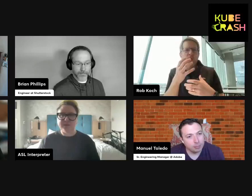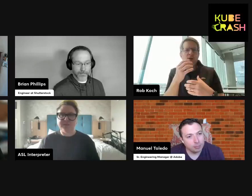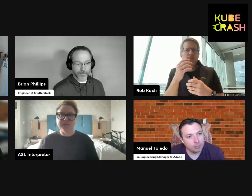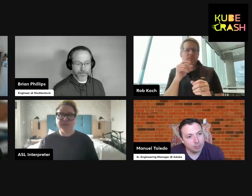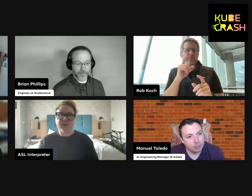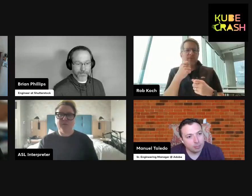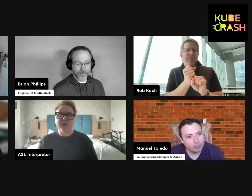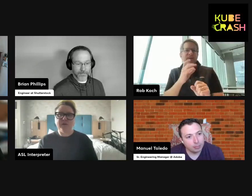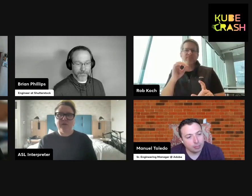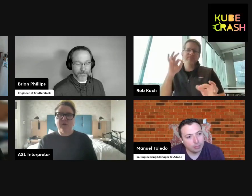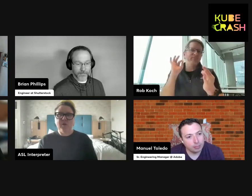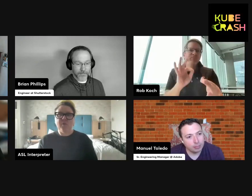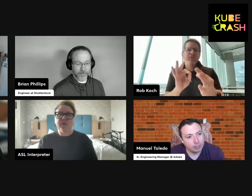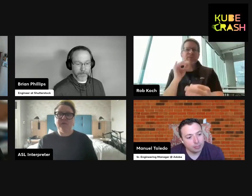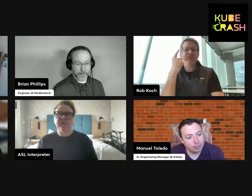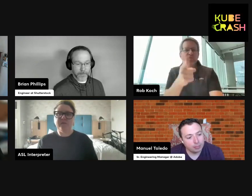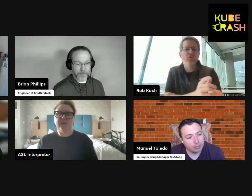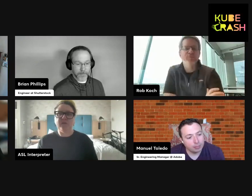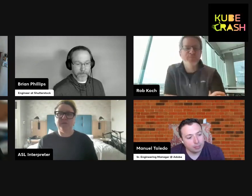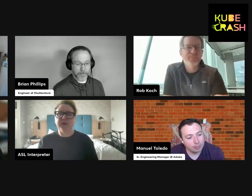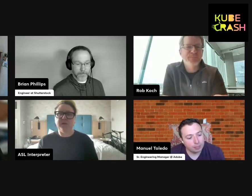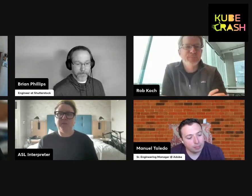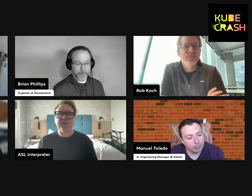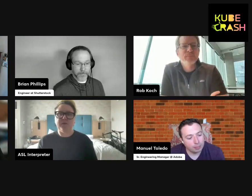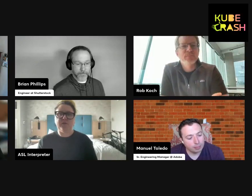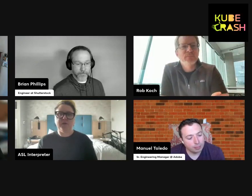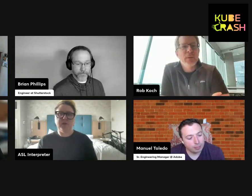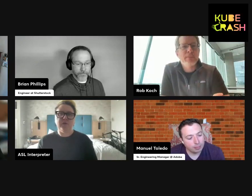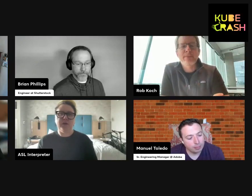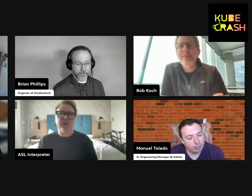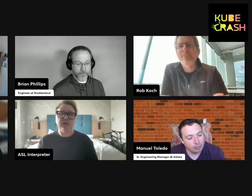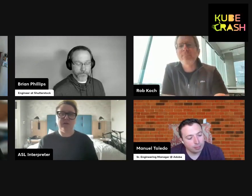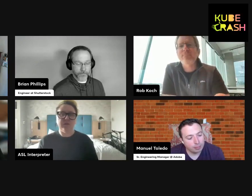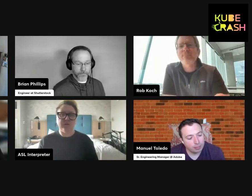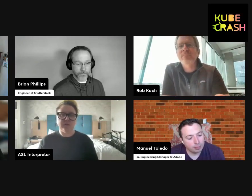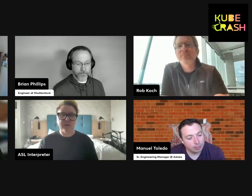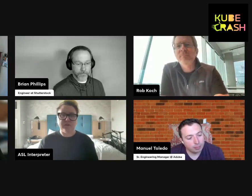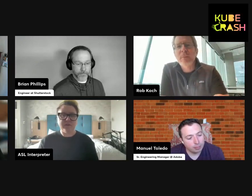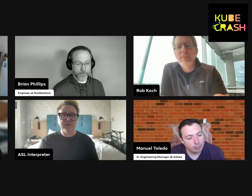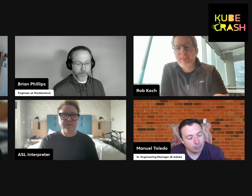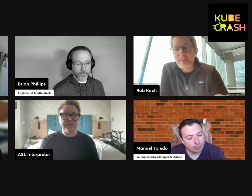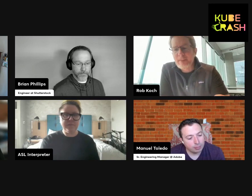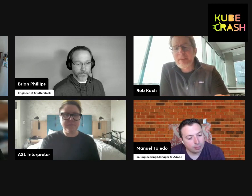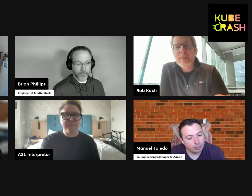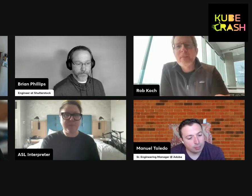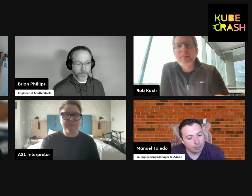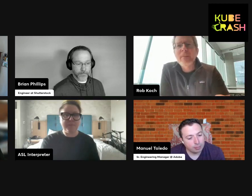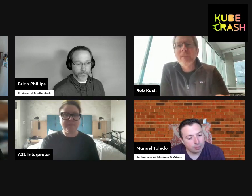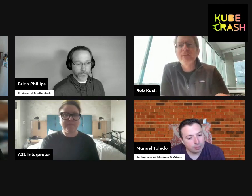Yeah, what's missing? What would you think would make it perfect for you and your use cases?